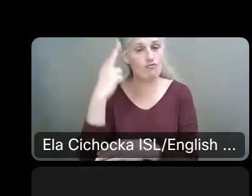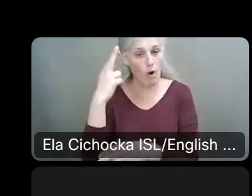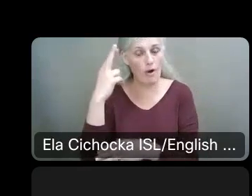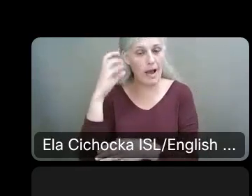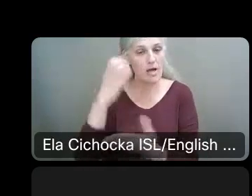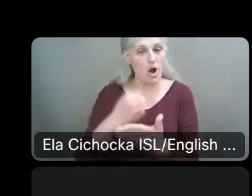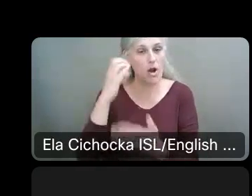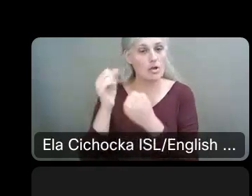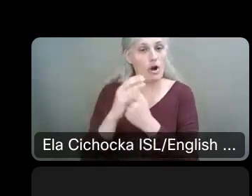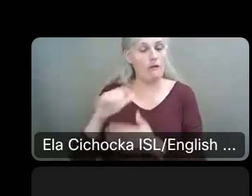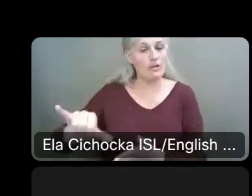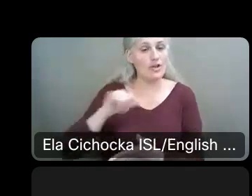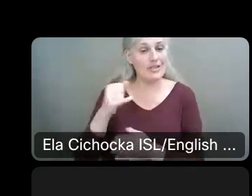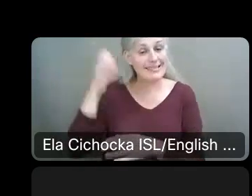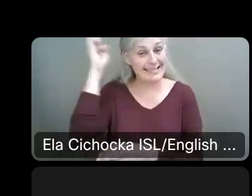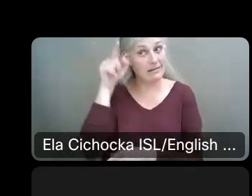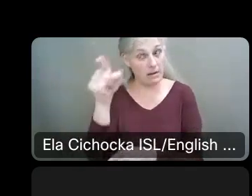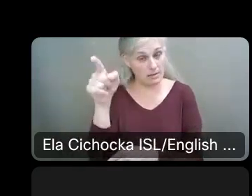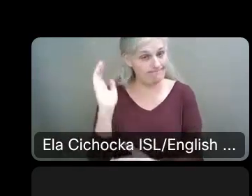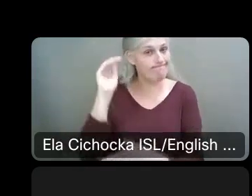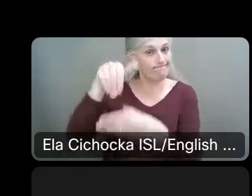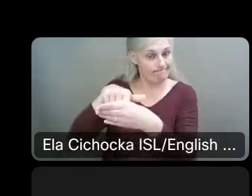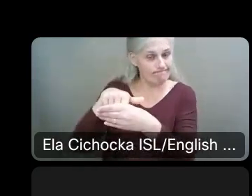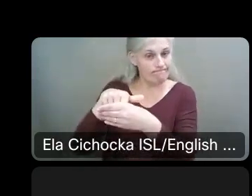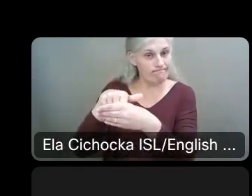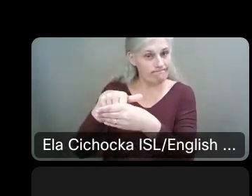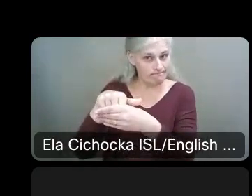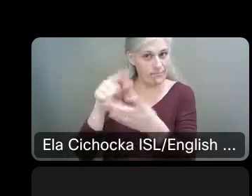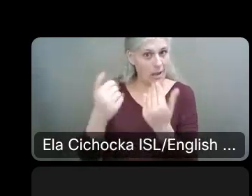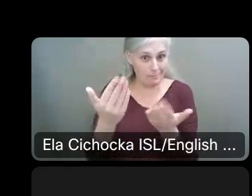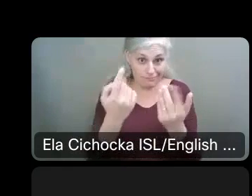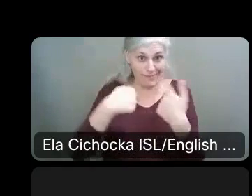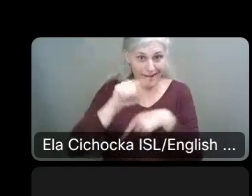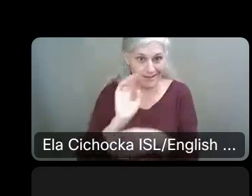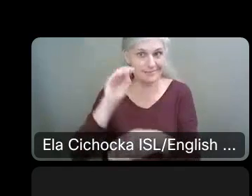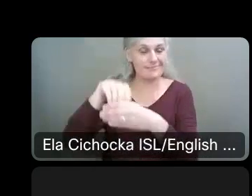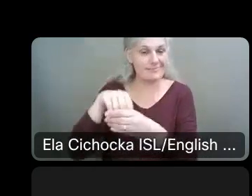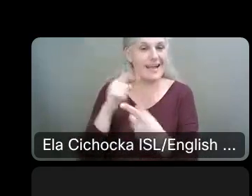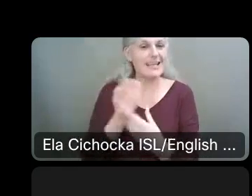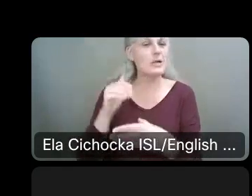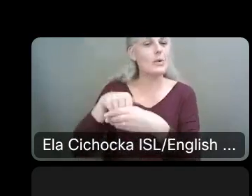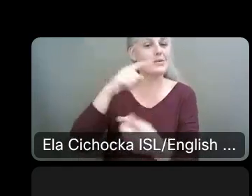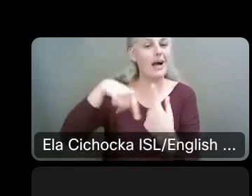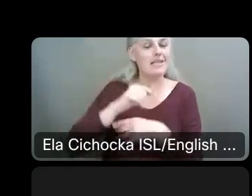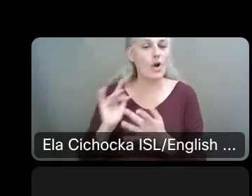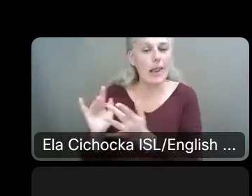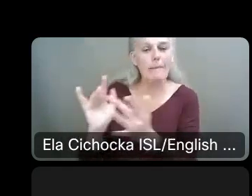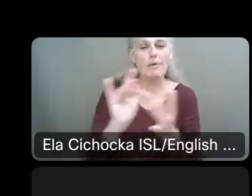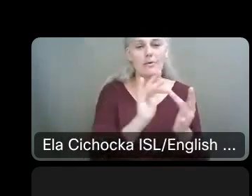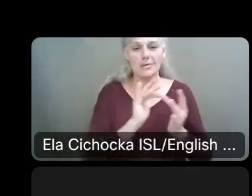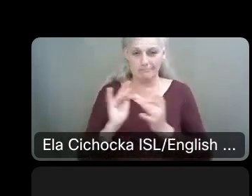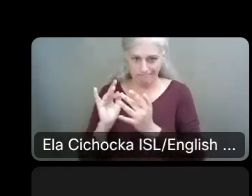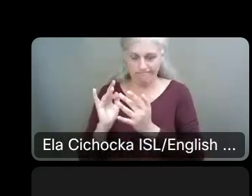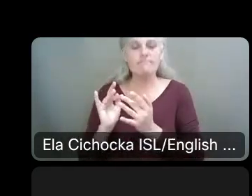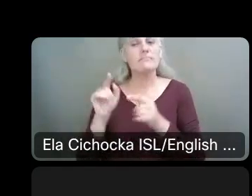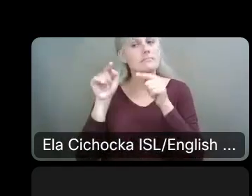Surgeons in England. And they have opened their arms to us, if you like, and included us in a collaborative which is